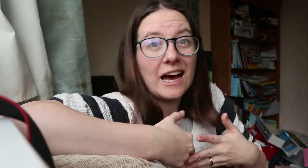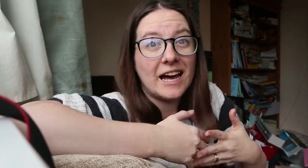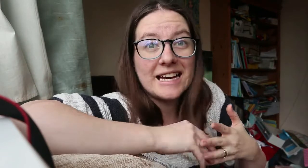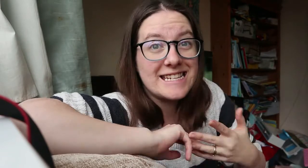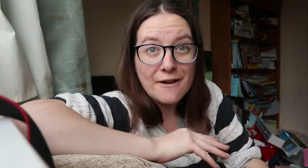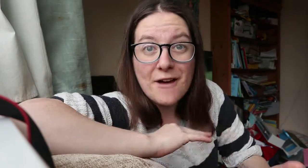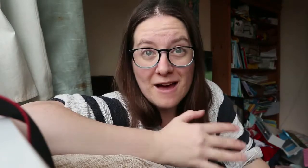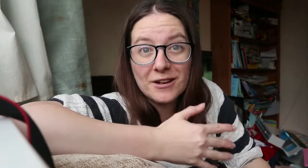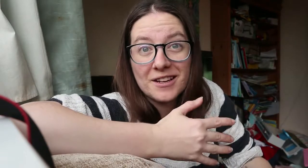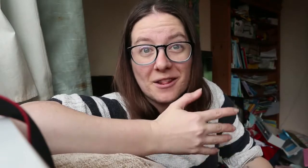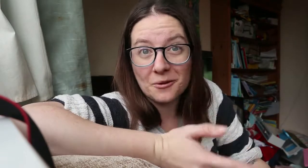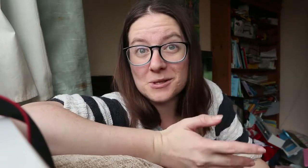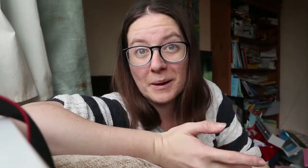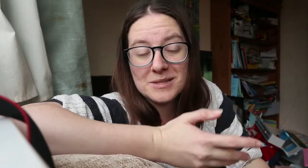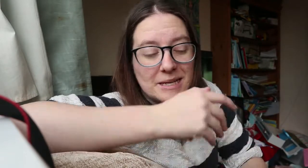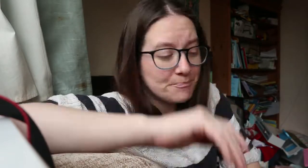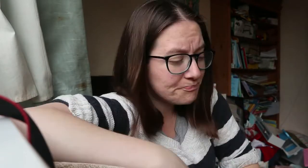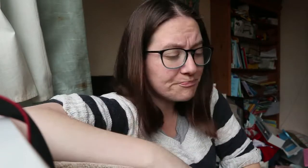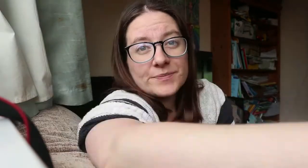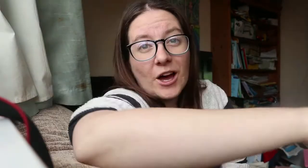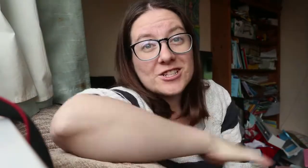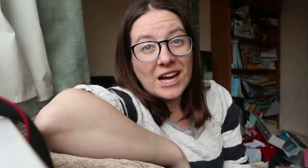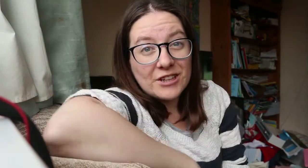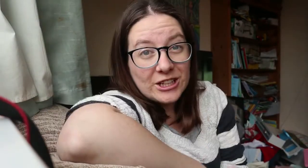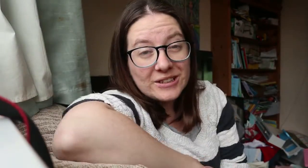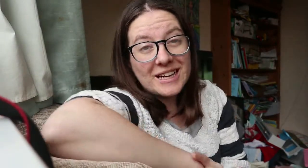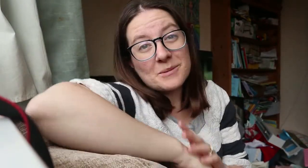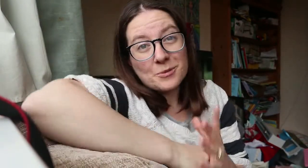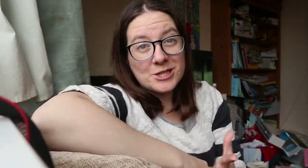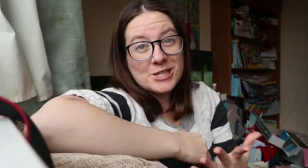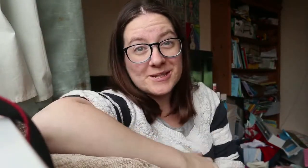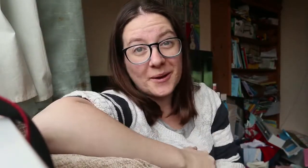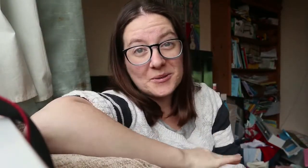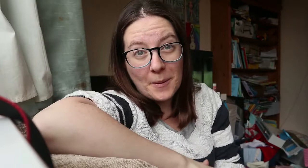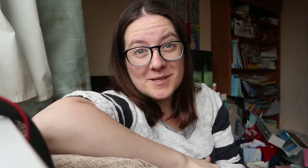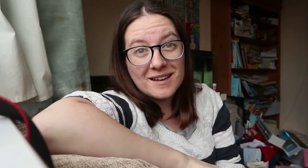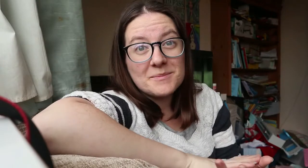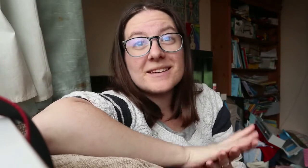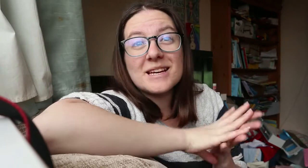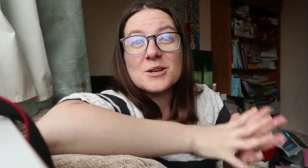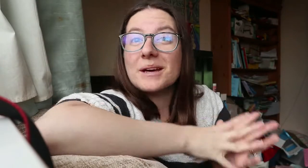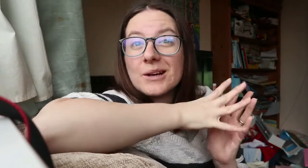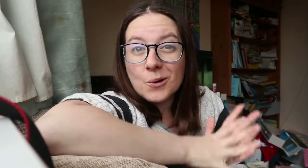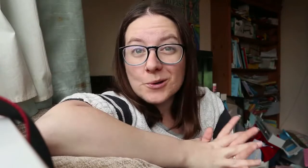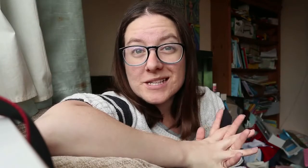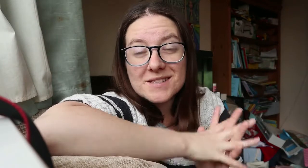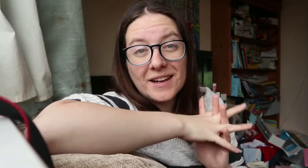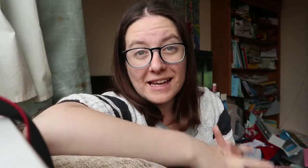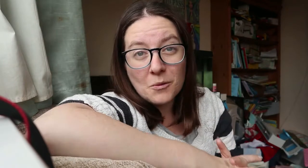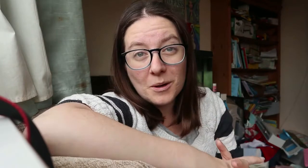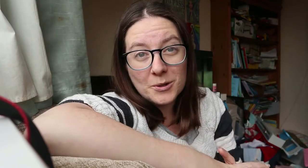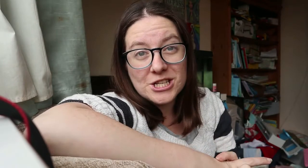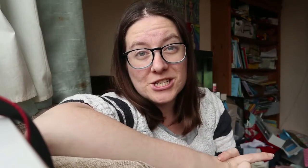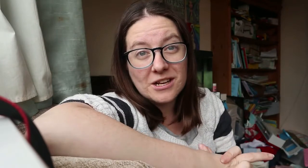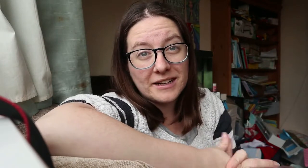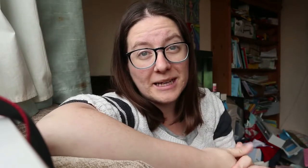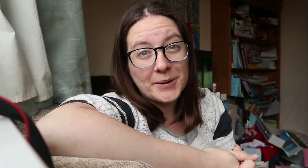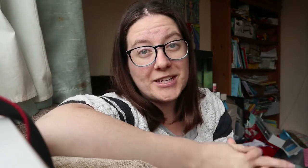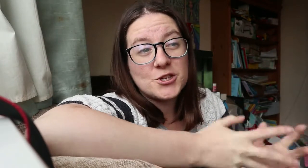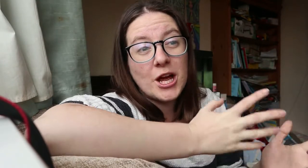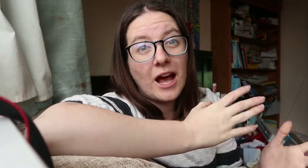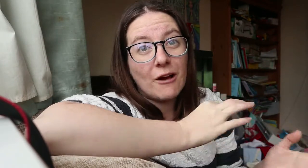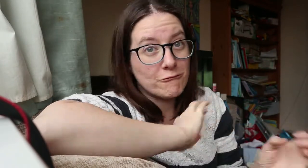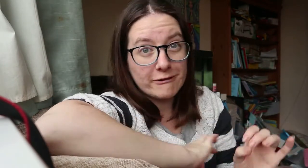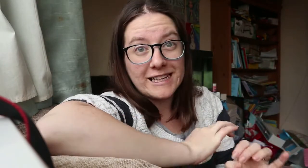community, I had never, ever thought about it. That I should have a look at the British Sign website because they're doing courses for level one British Sign